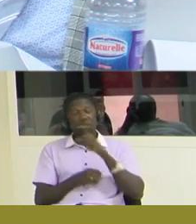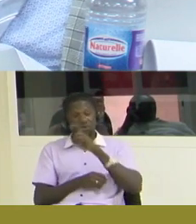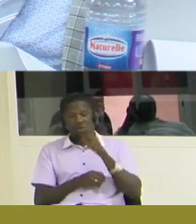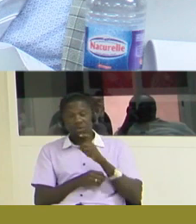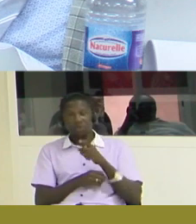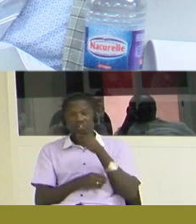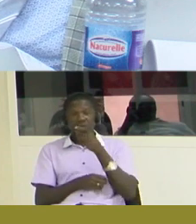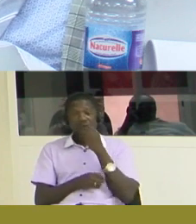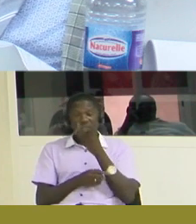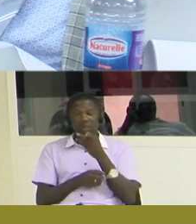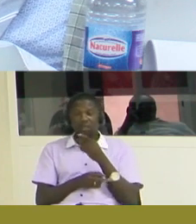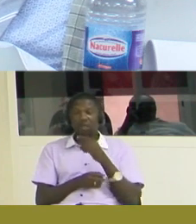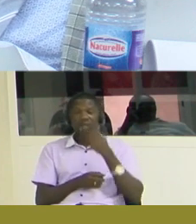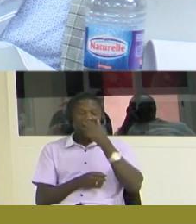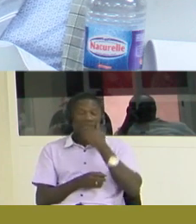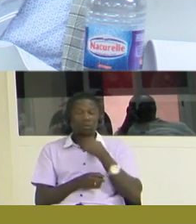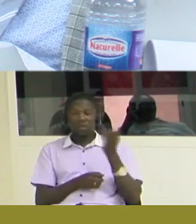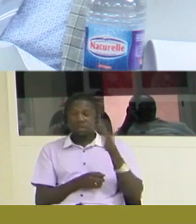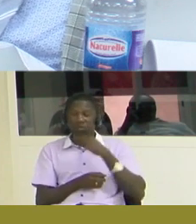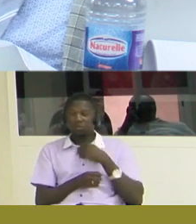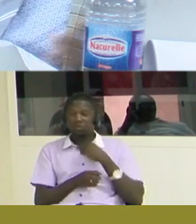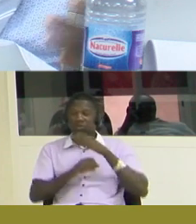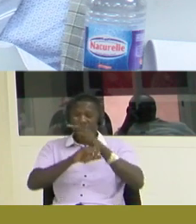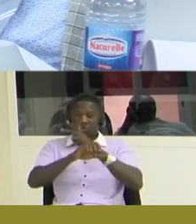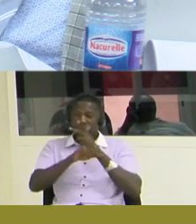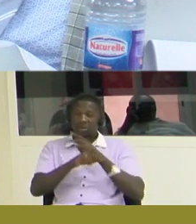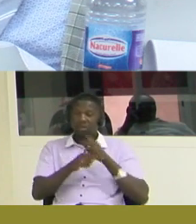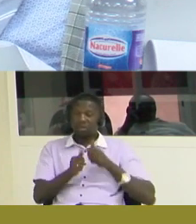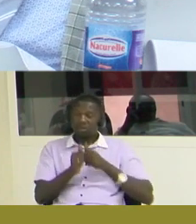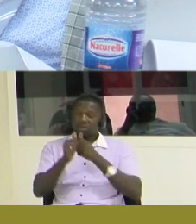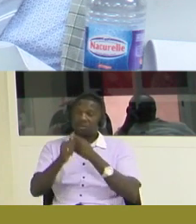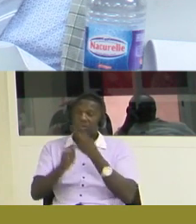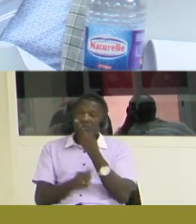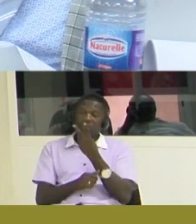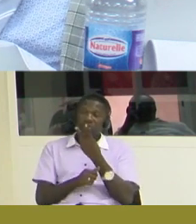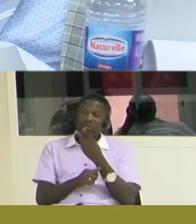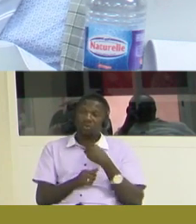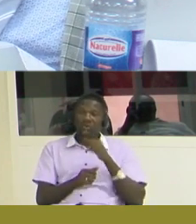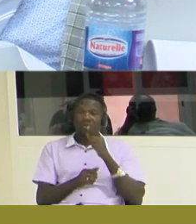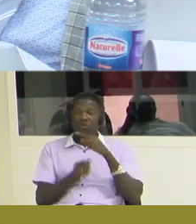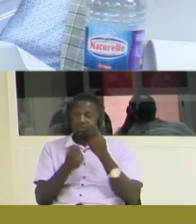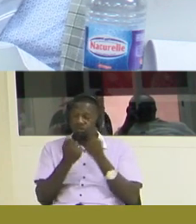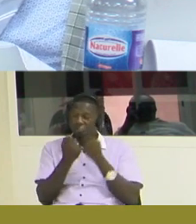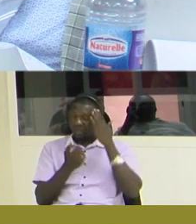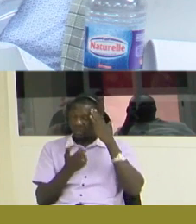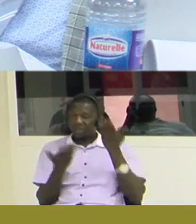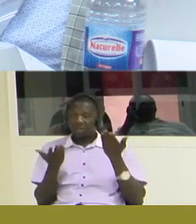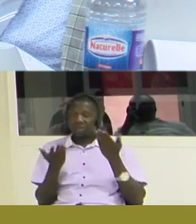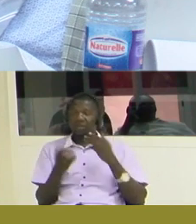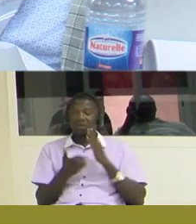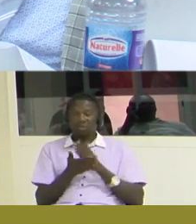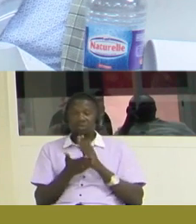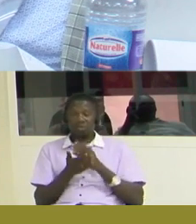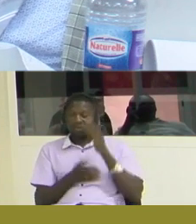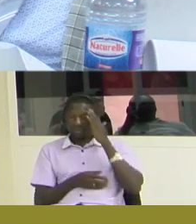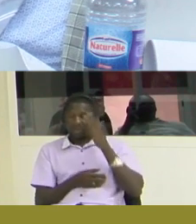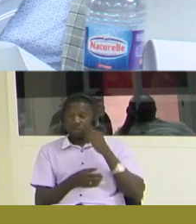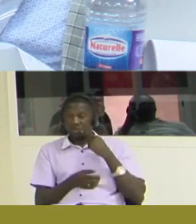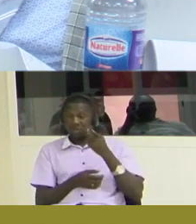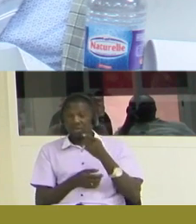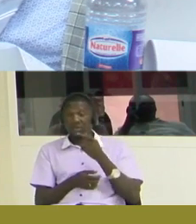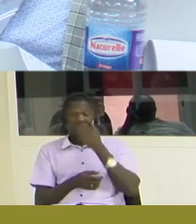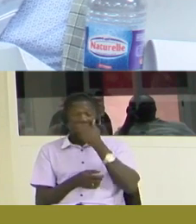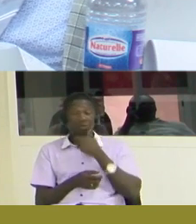soldiers escorting the - do you recall any one of them he said well certainly no I knew that he was the officer and then